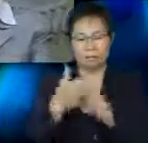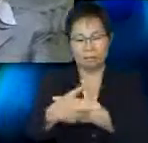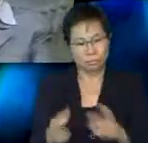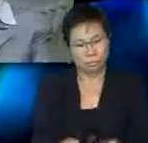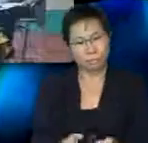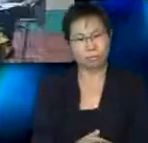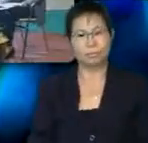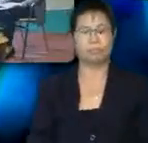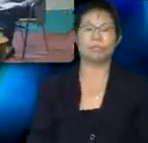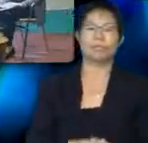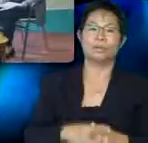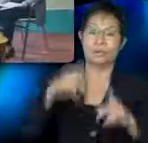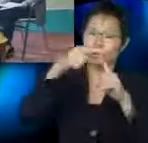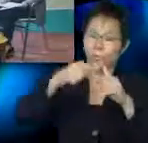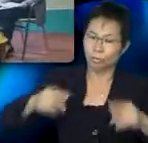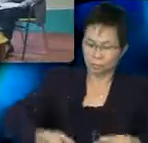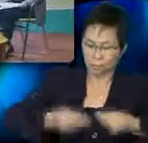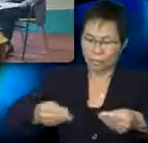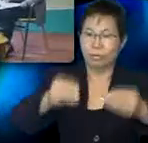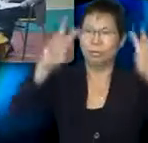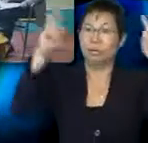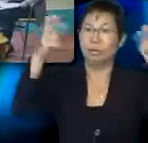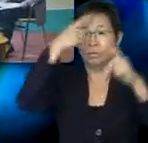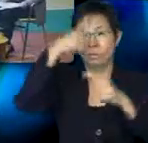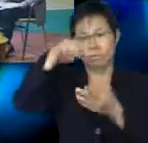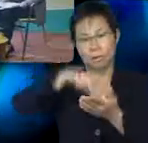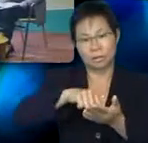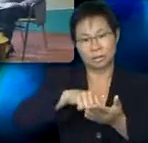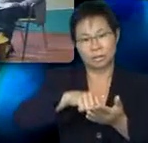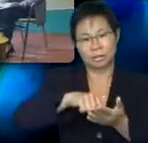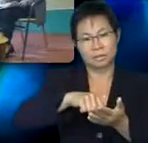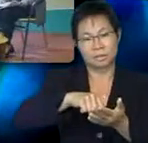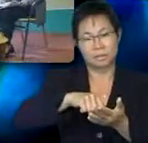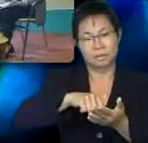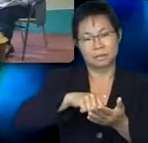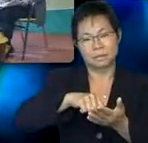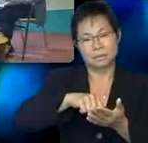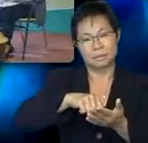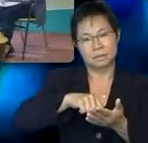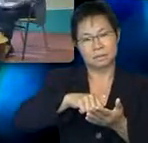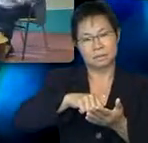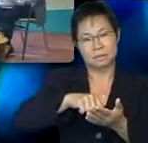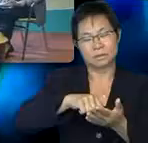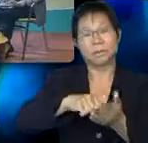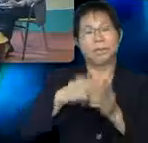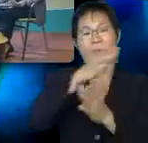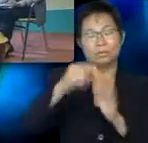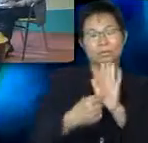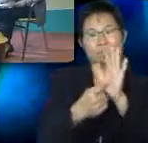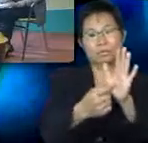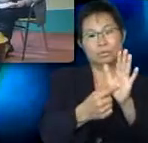classroom. To provide a context for this theorizing and to show